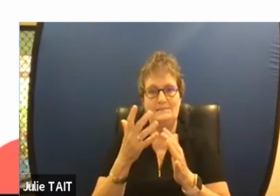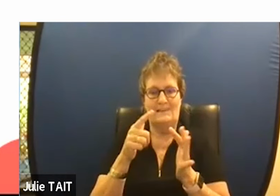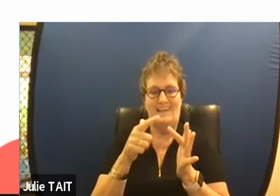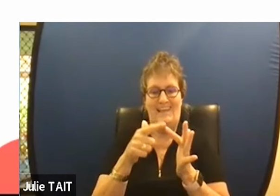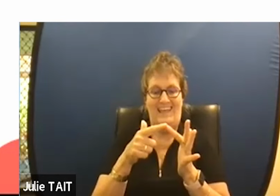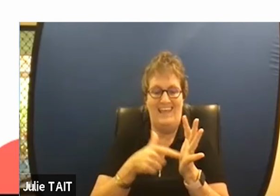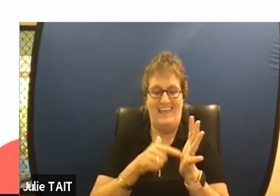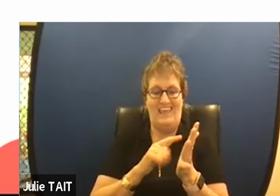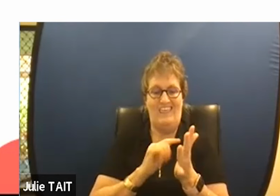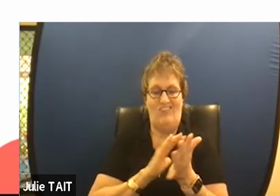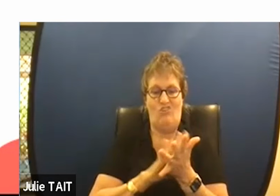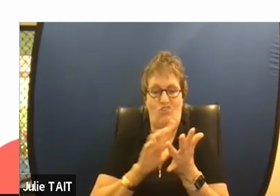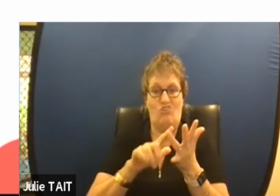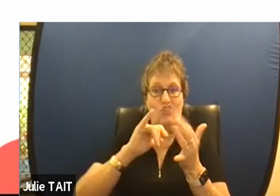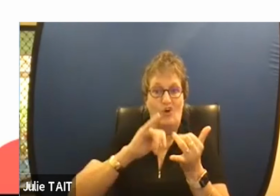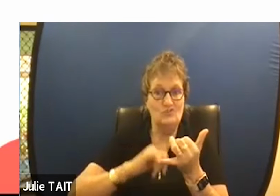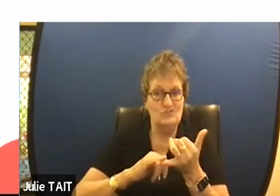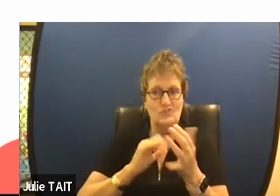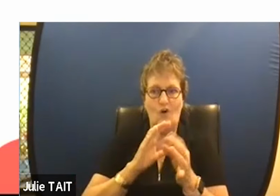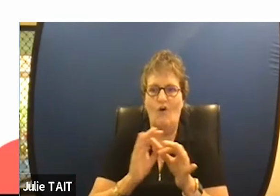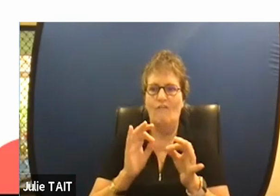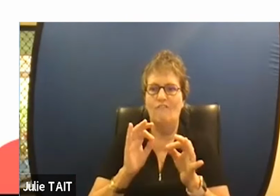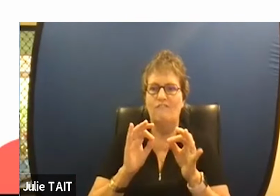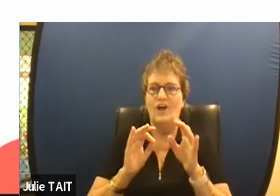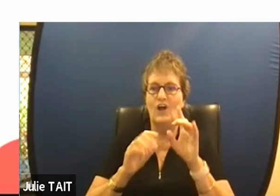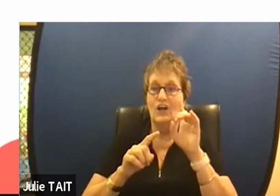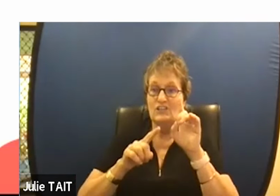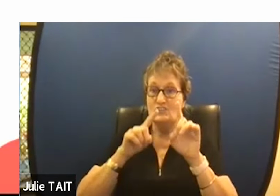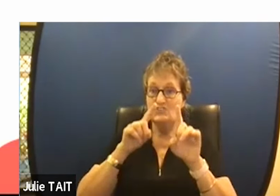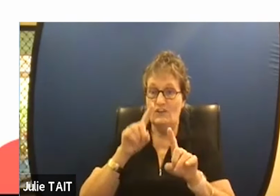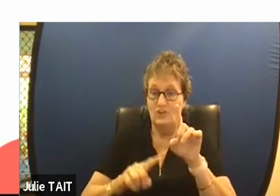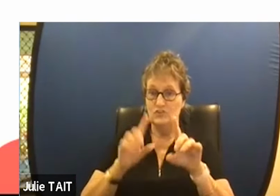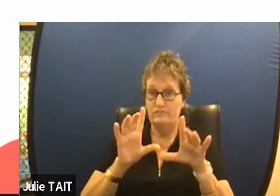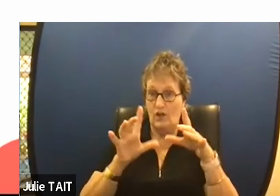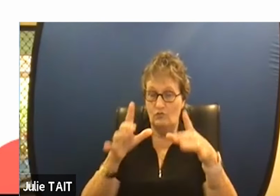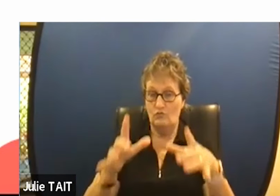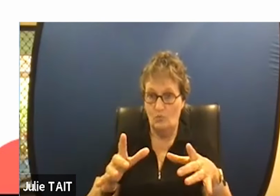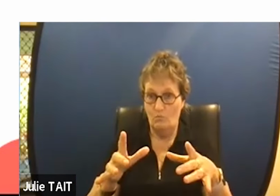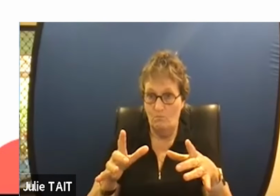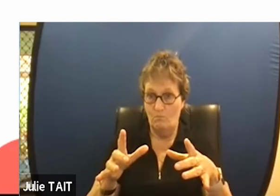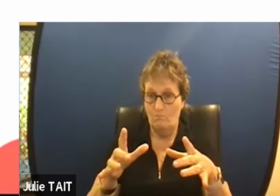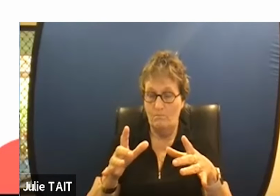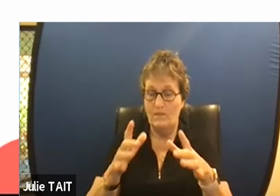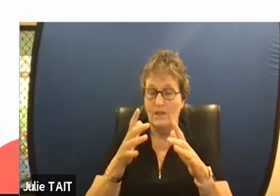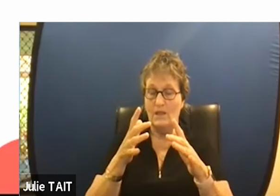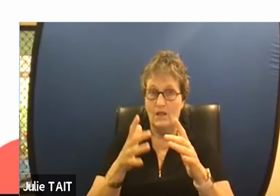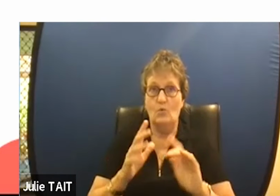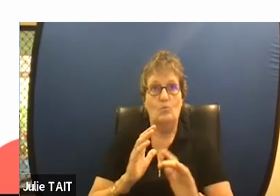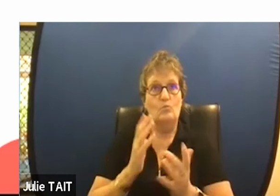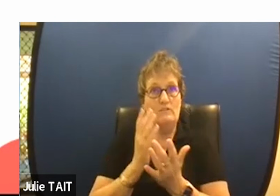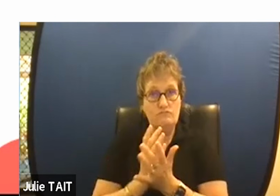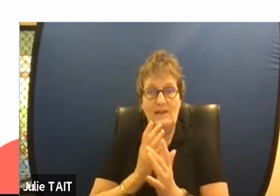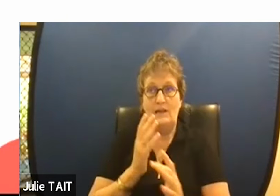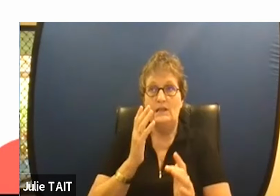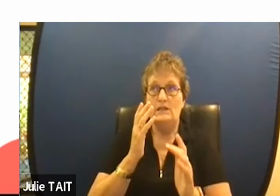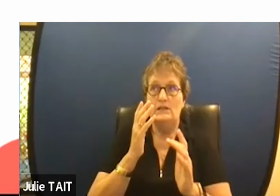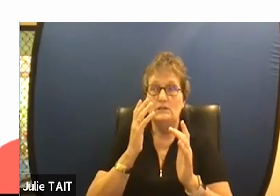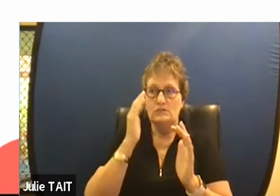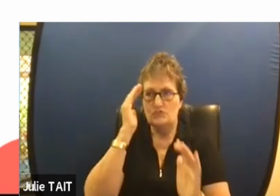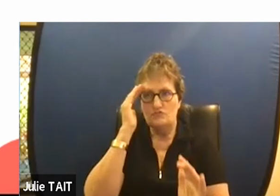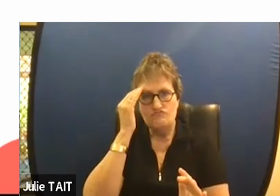think academics and, you know, not the least design academics like myself, we've struggled in co-design